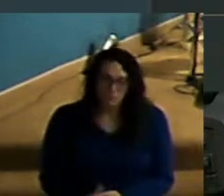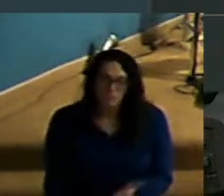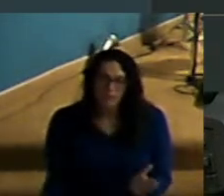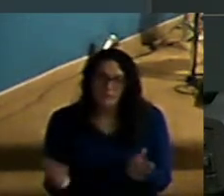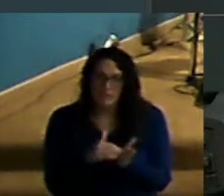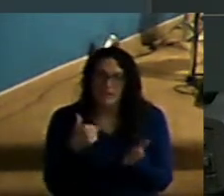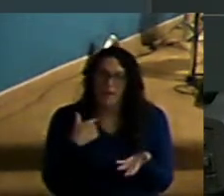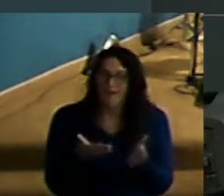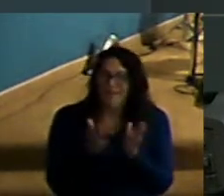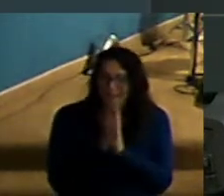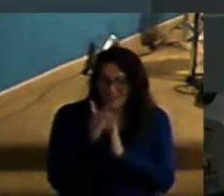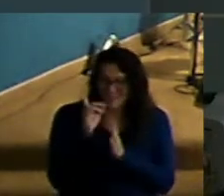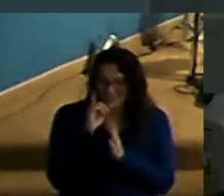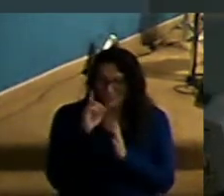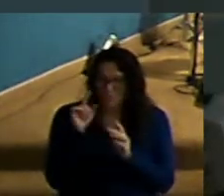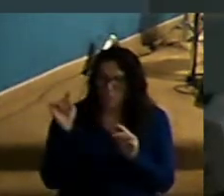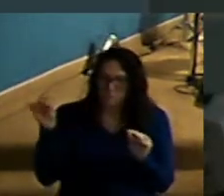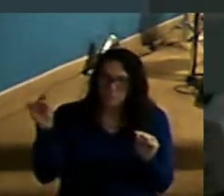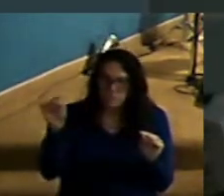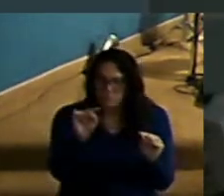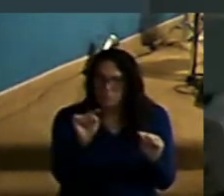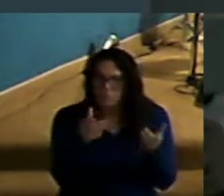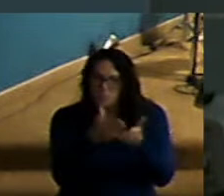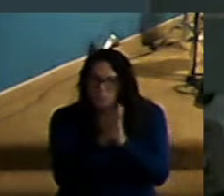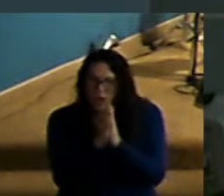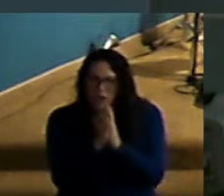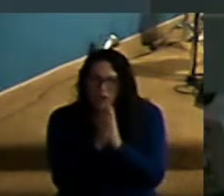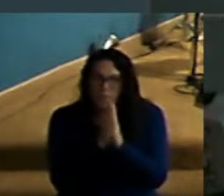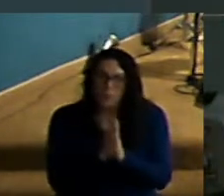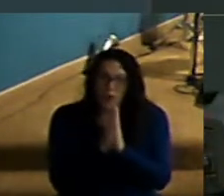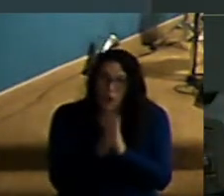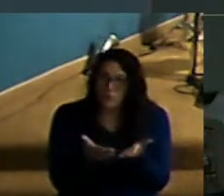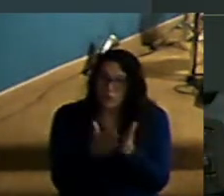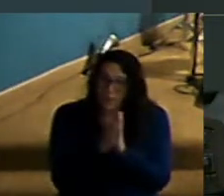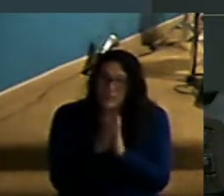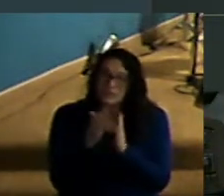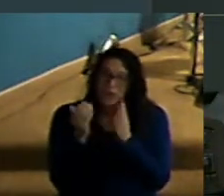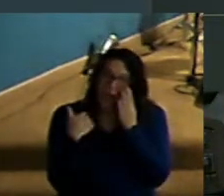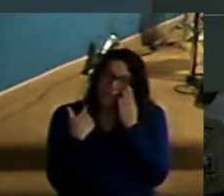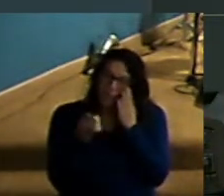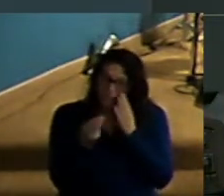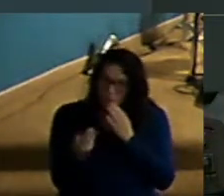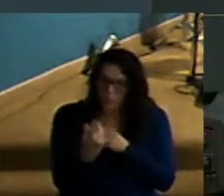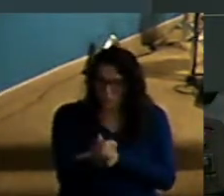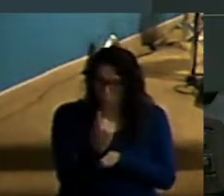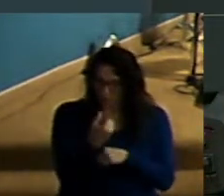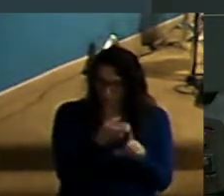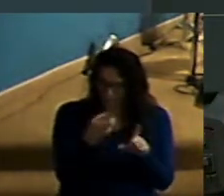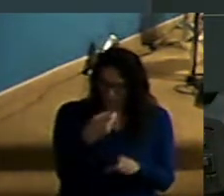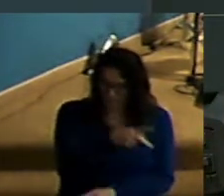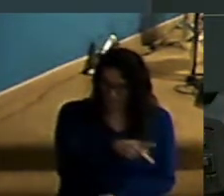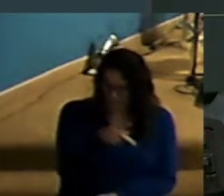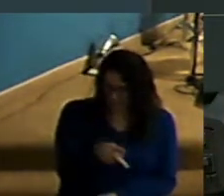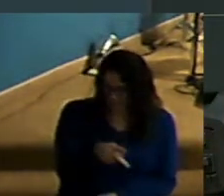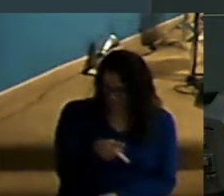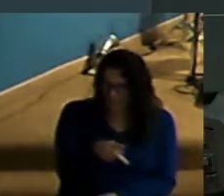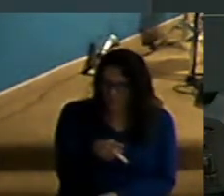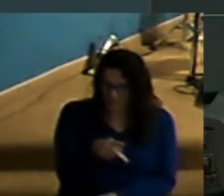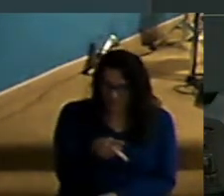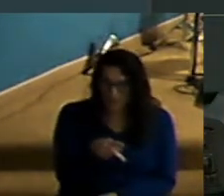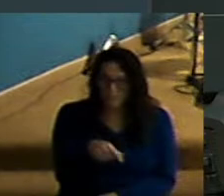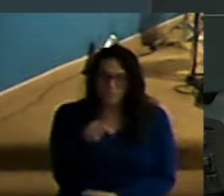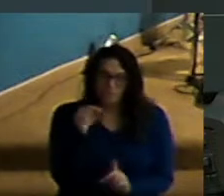for some prayer requests, and I got a couple, one from Pleasant Plains,